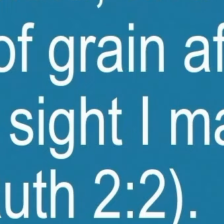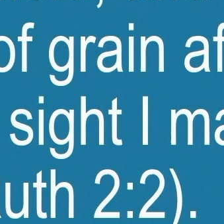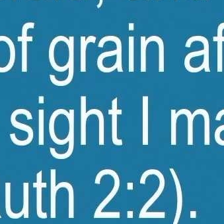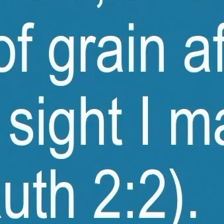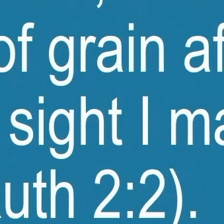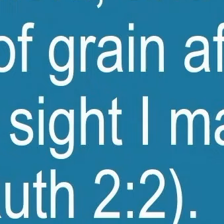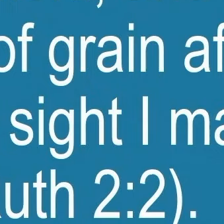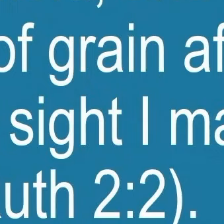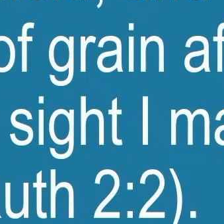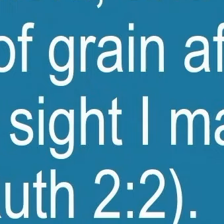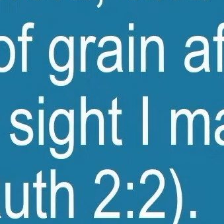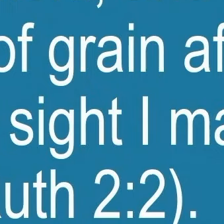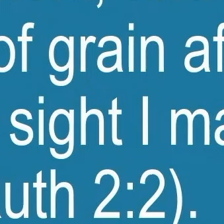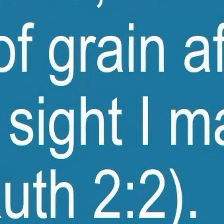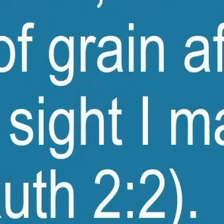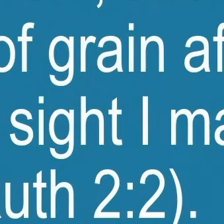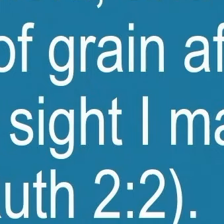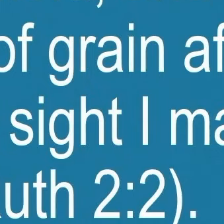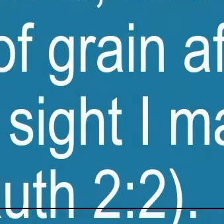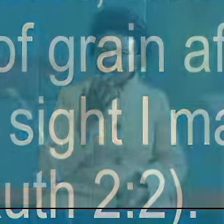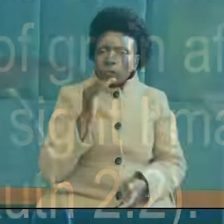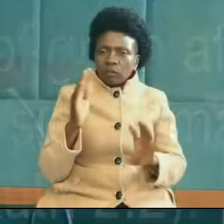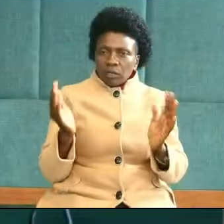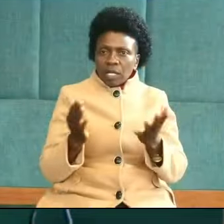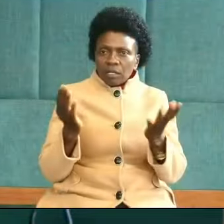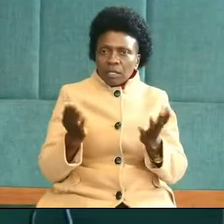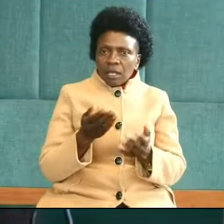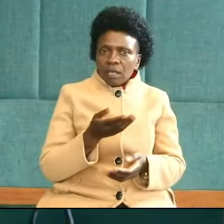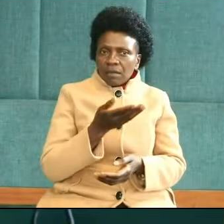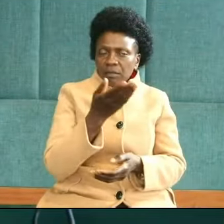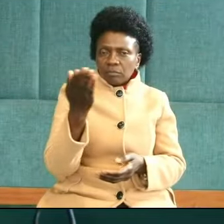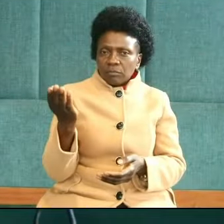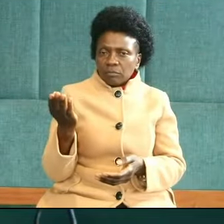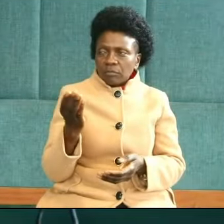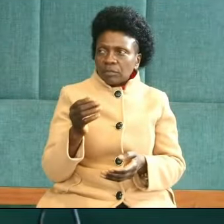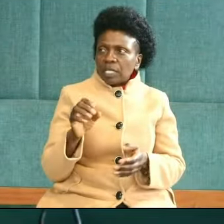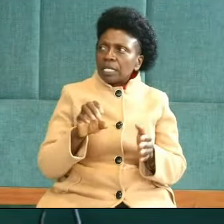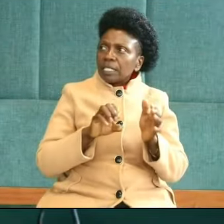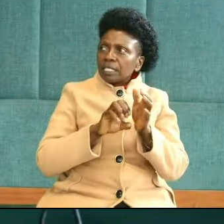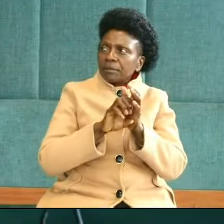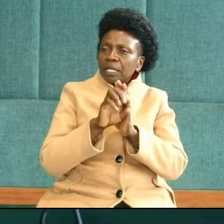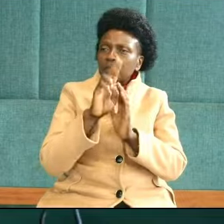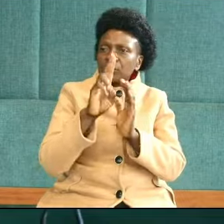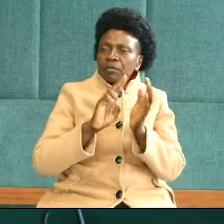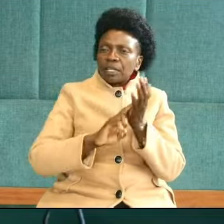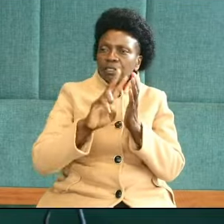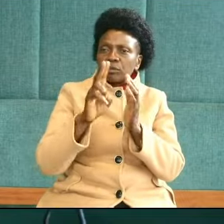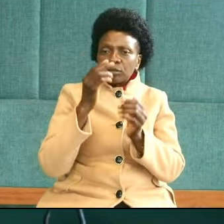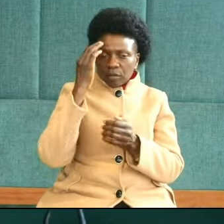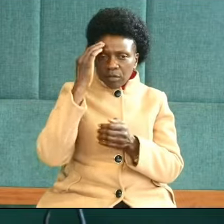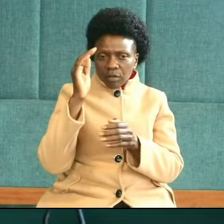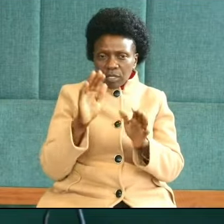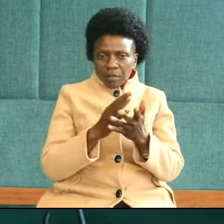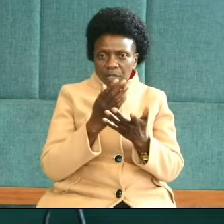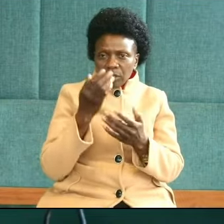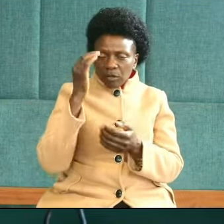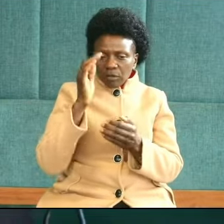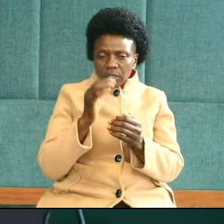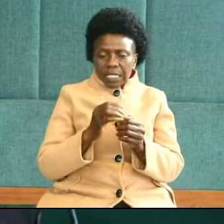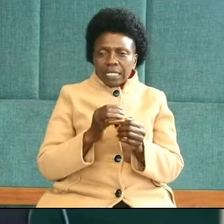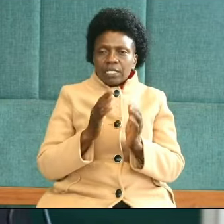find favor. I would like to encourage you to read the whole book back home. This is chapter 2, verse 2. And as you know, some of you know the whole